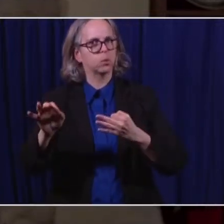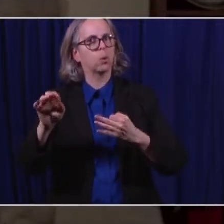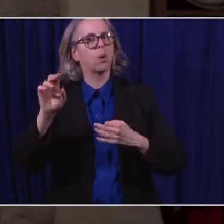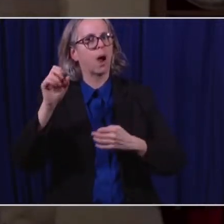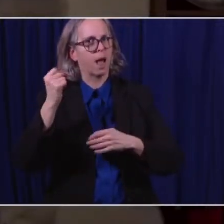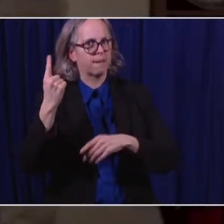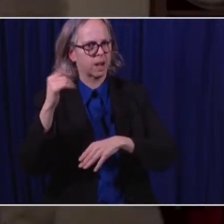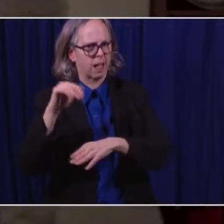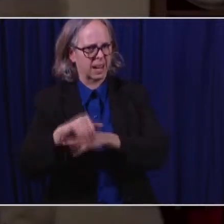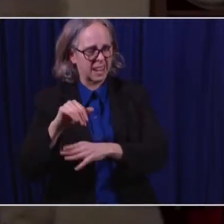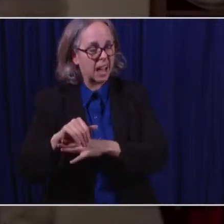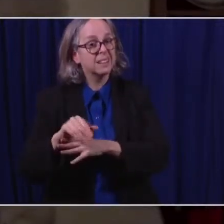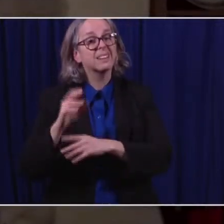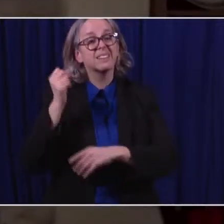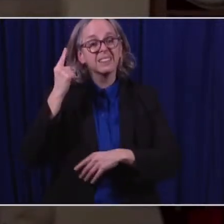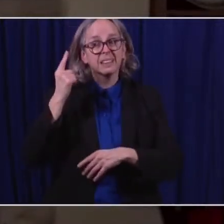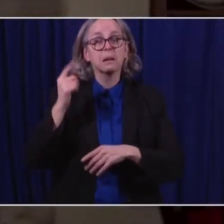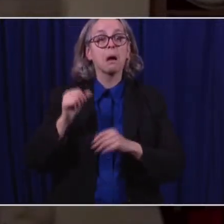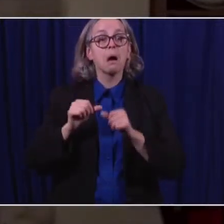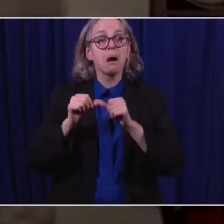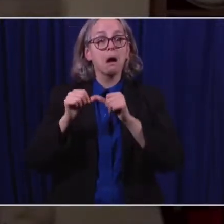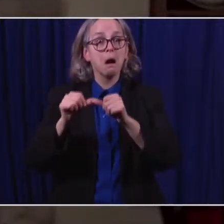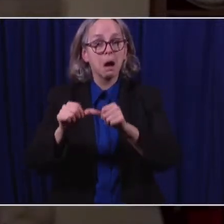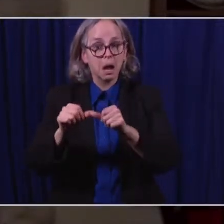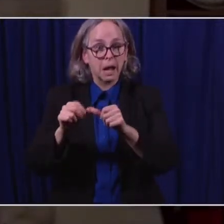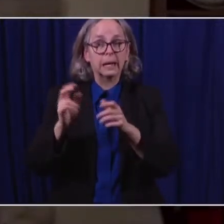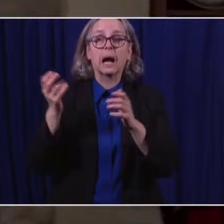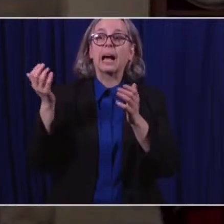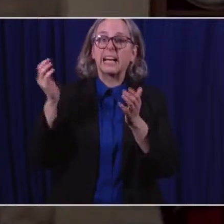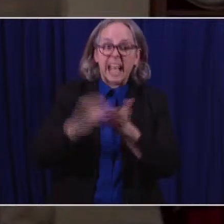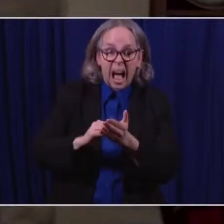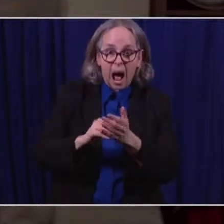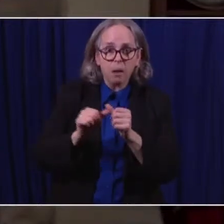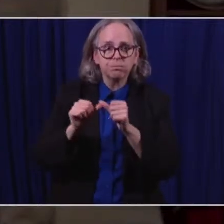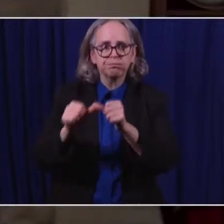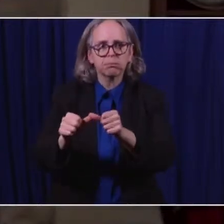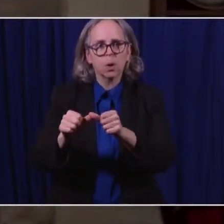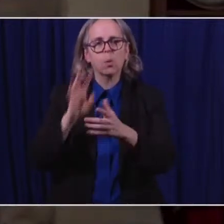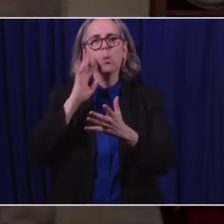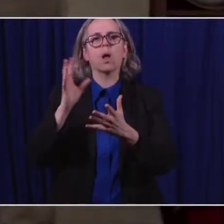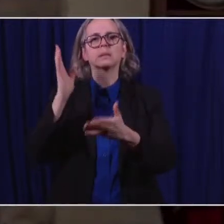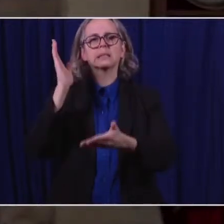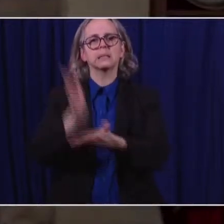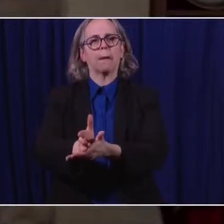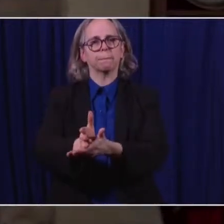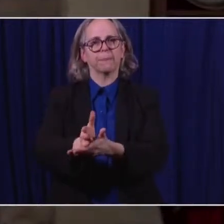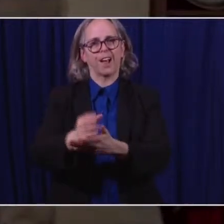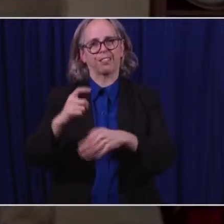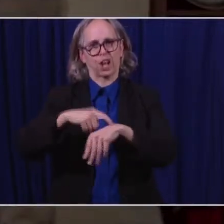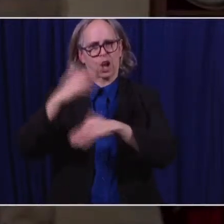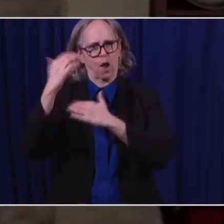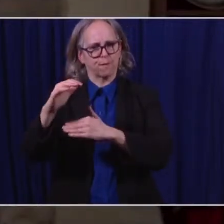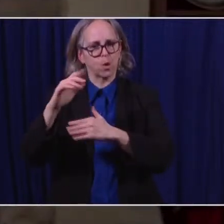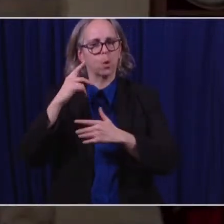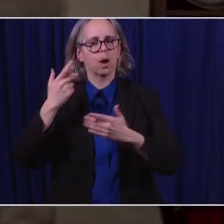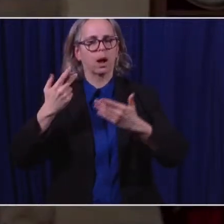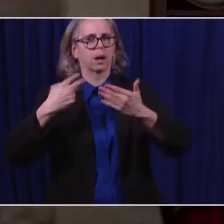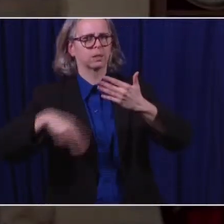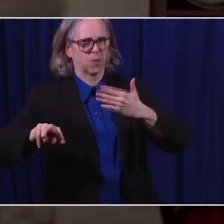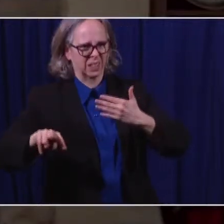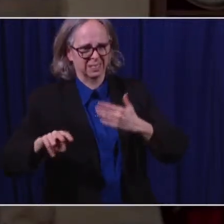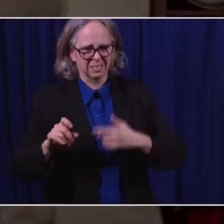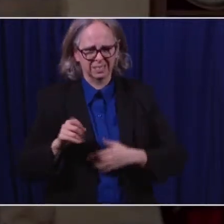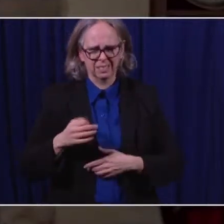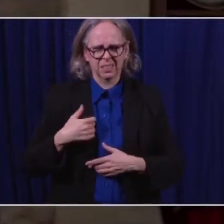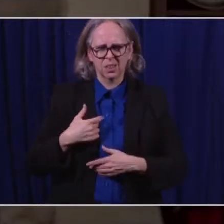curfew. Now, I'm going to go to Dr. Vanderhoff. I want to make sure I've got this right, make sure my notes are right,